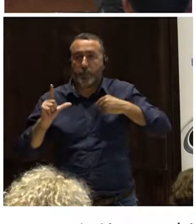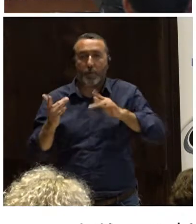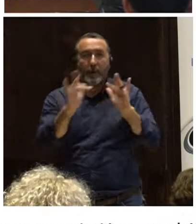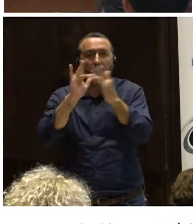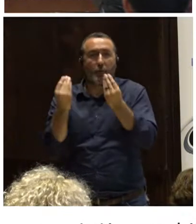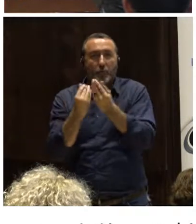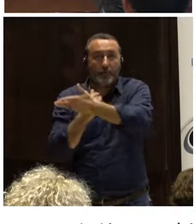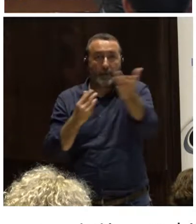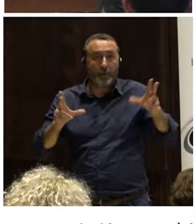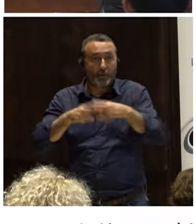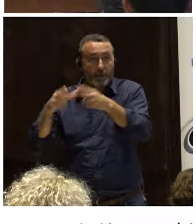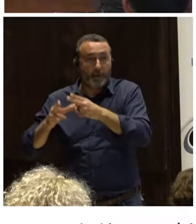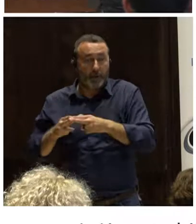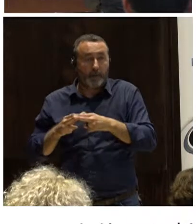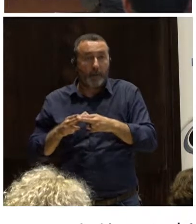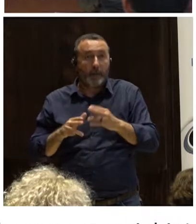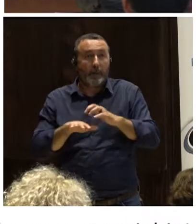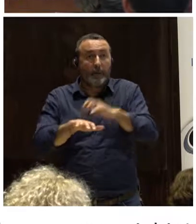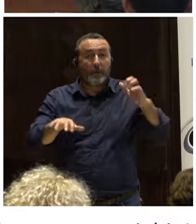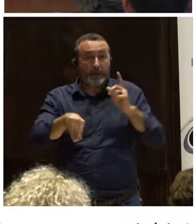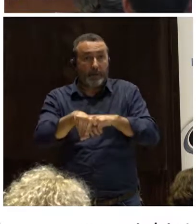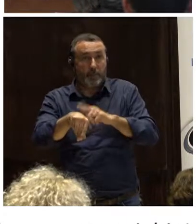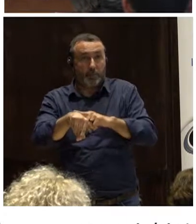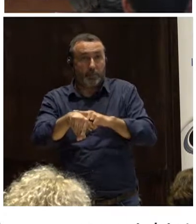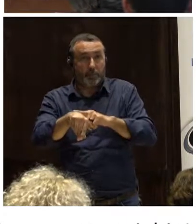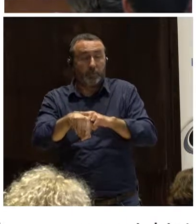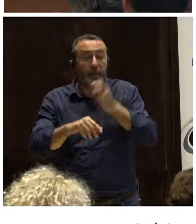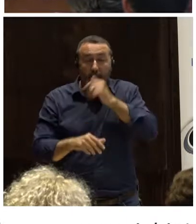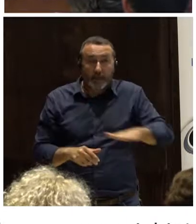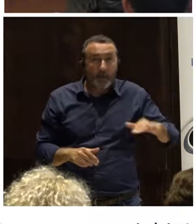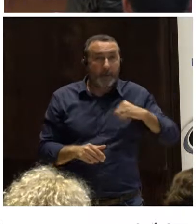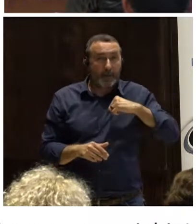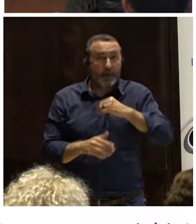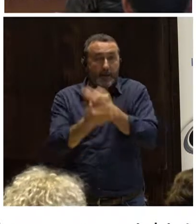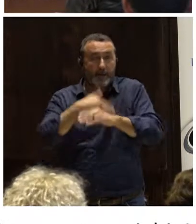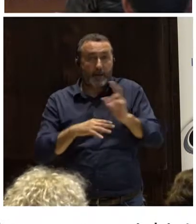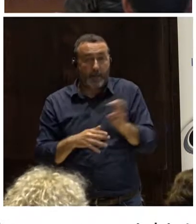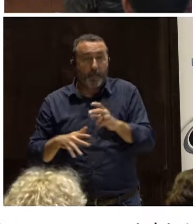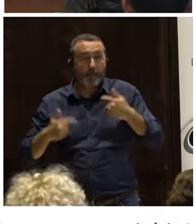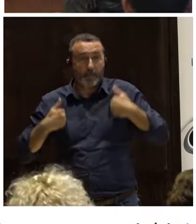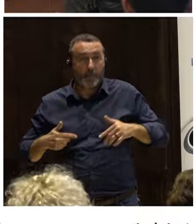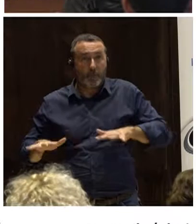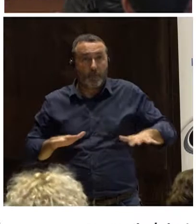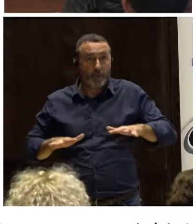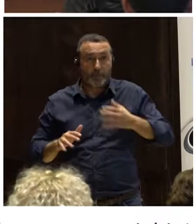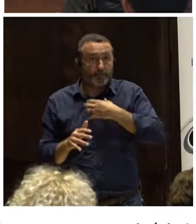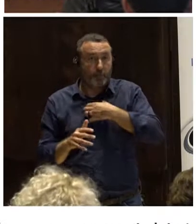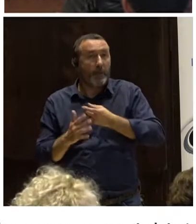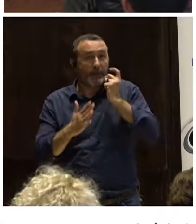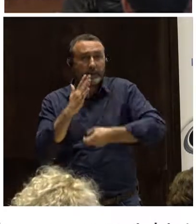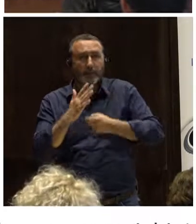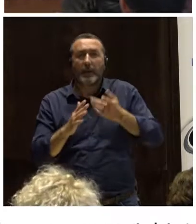most of the time, children with severe disabilities are mere passive observers and